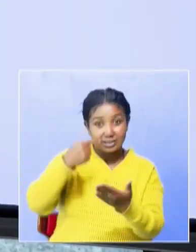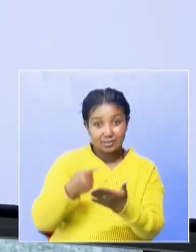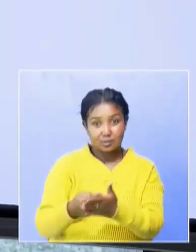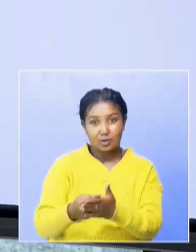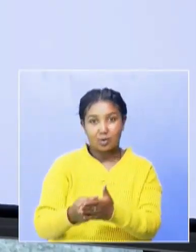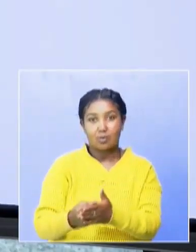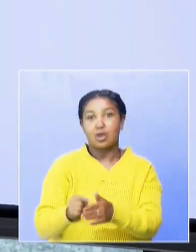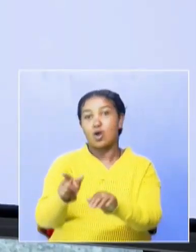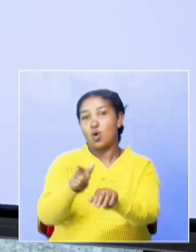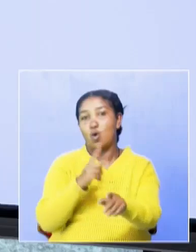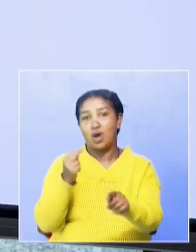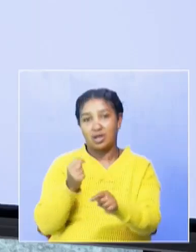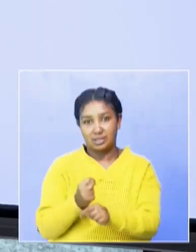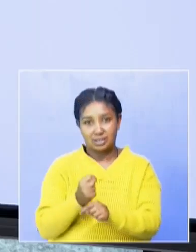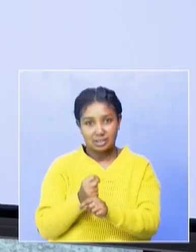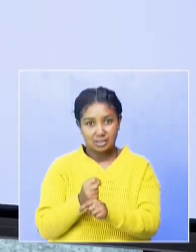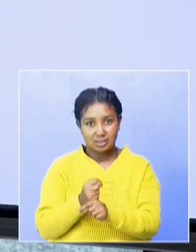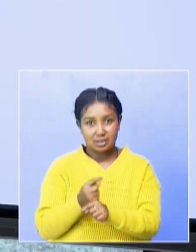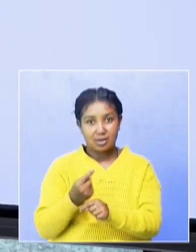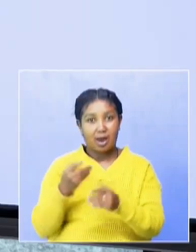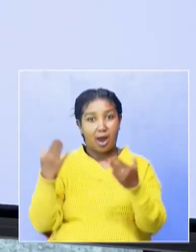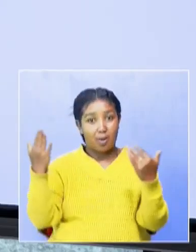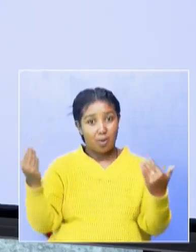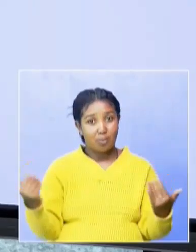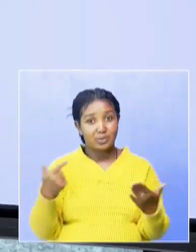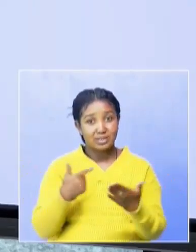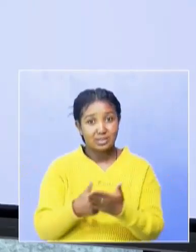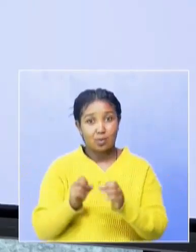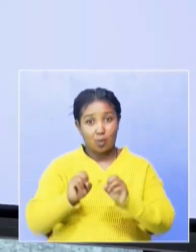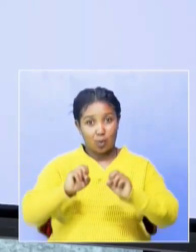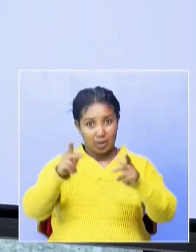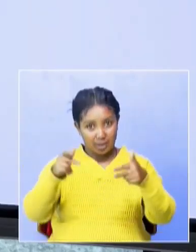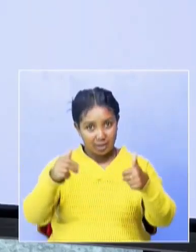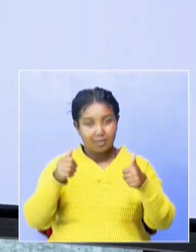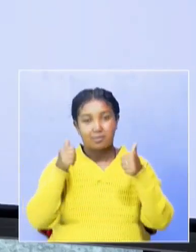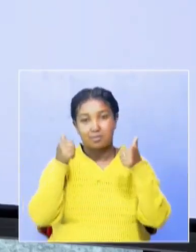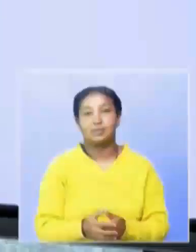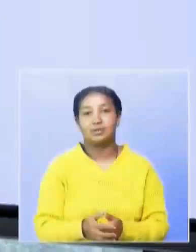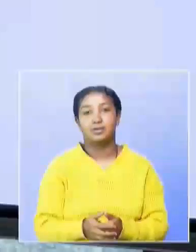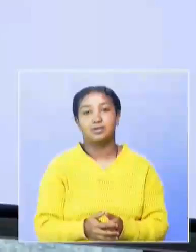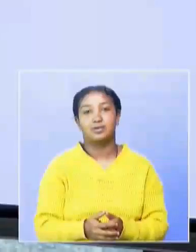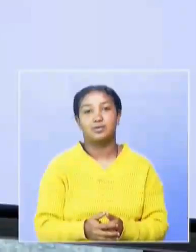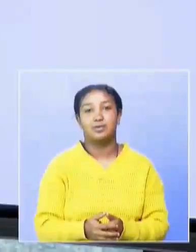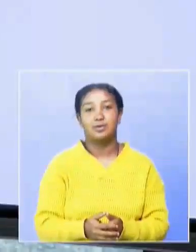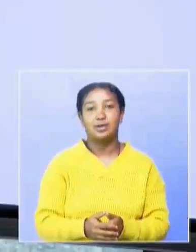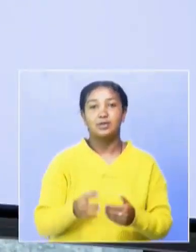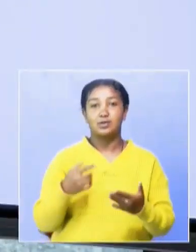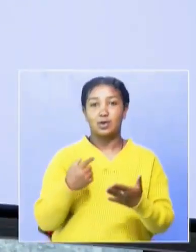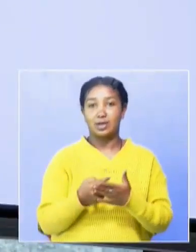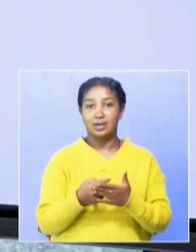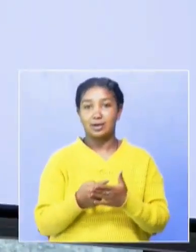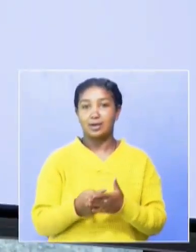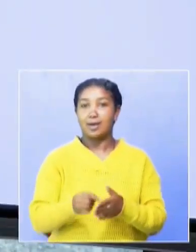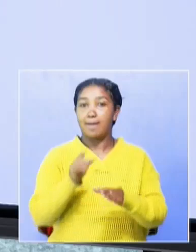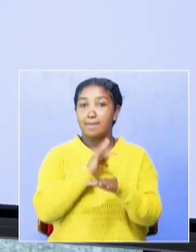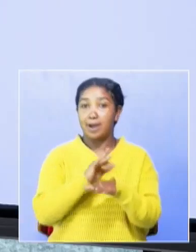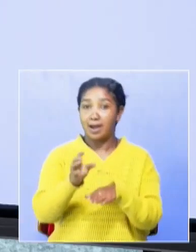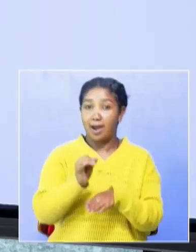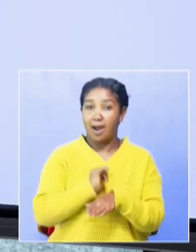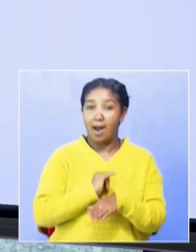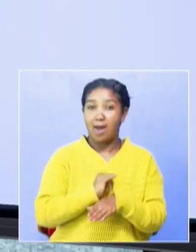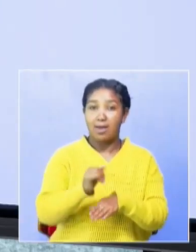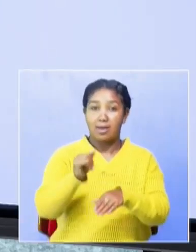also long action. I hope it's okay. Bravo. So here, blank,